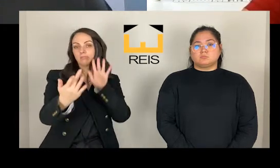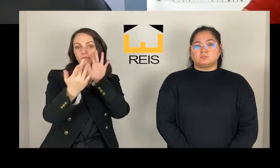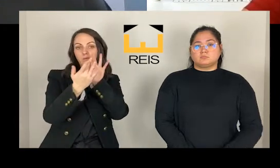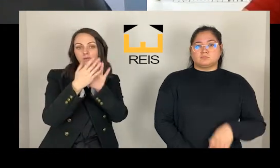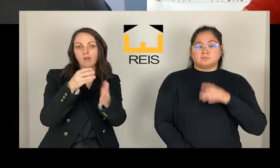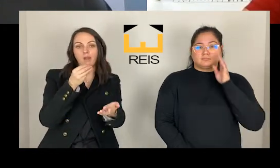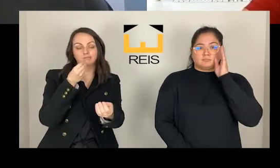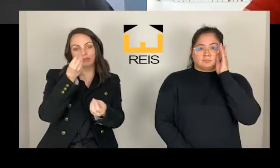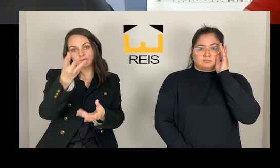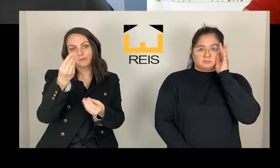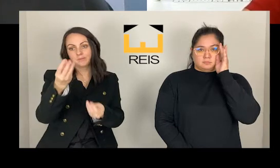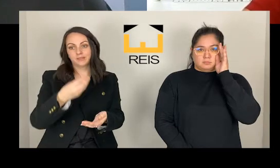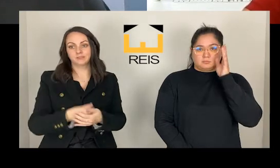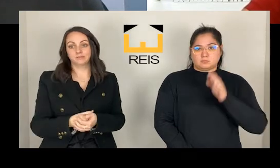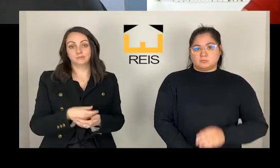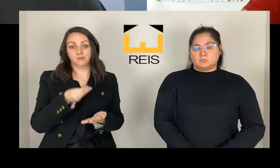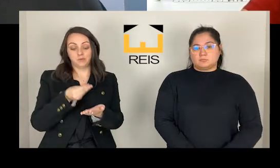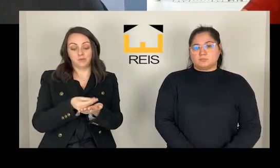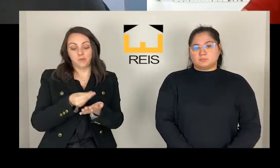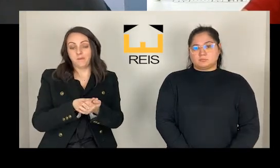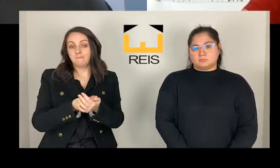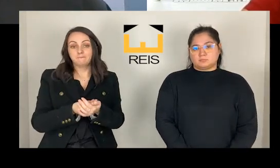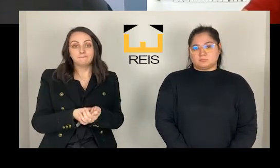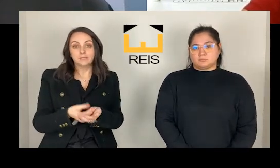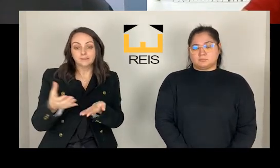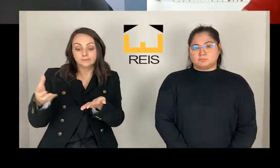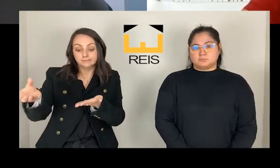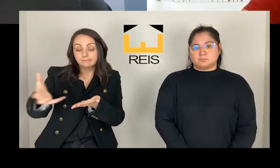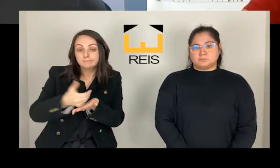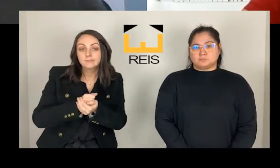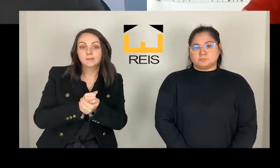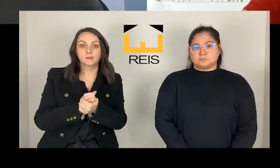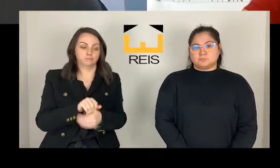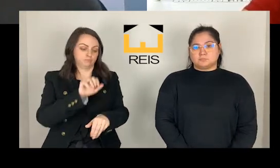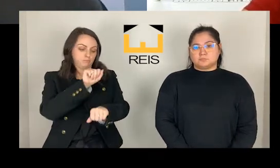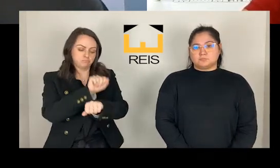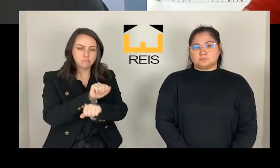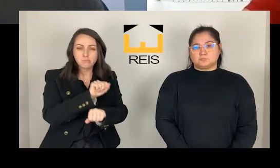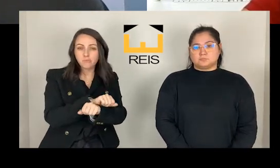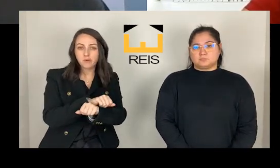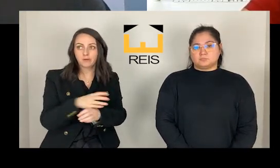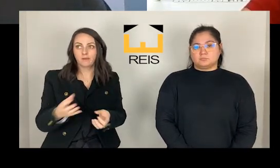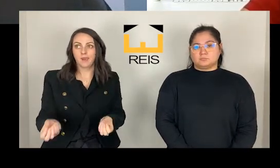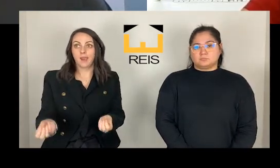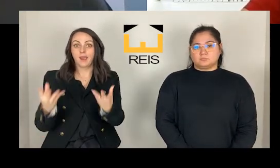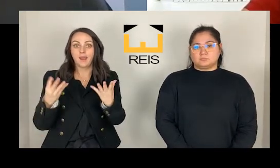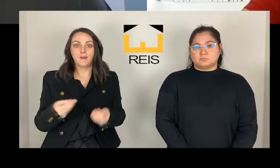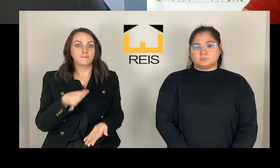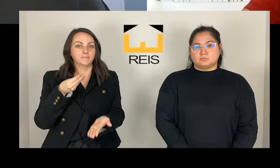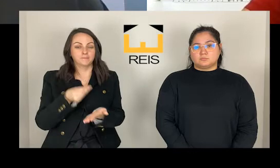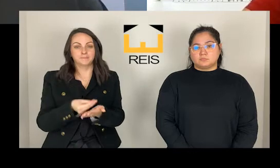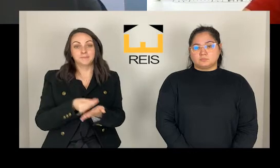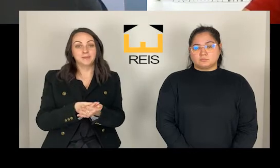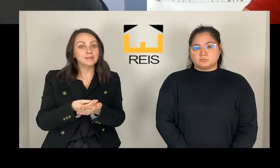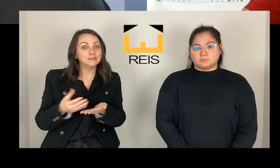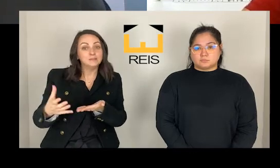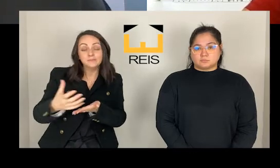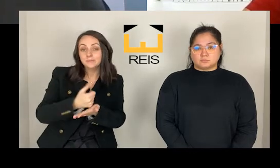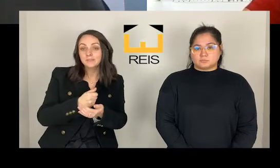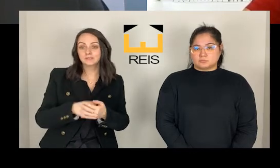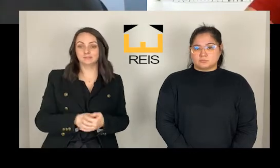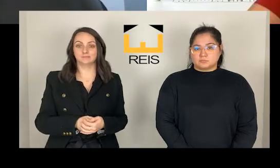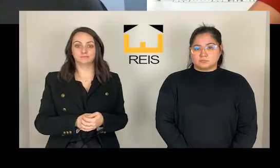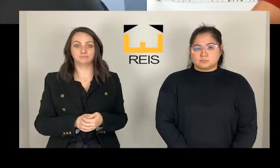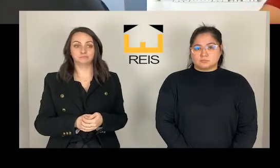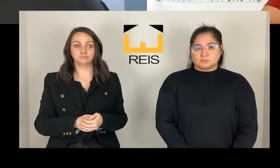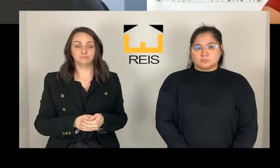income information. What is your job? What is your source of income? What is the amount of that income? Your asset information.